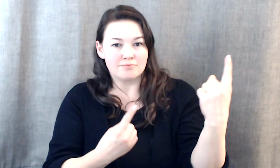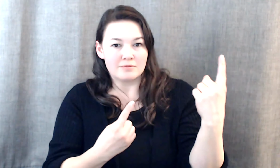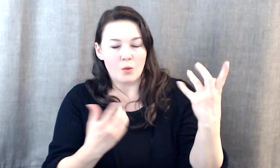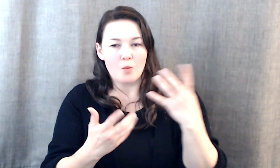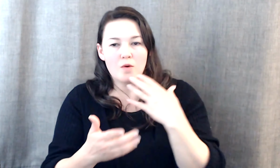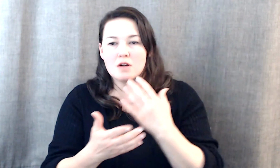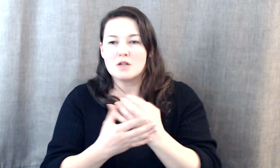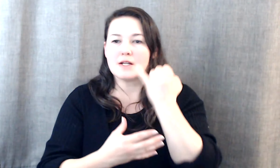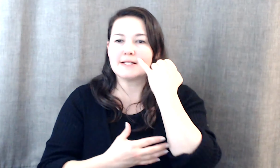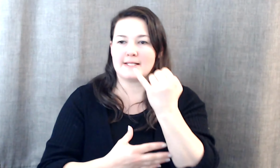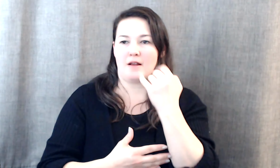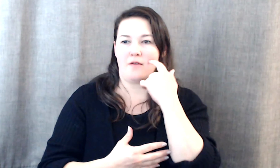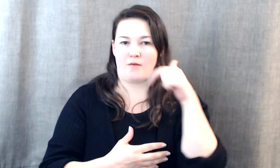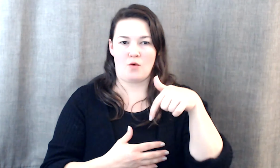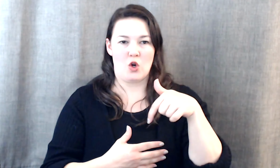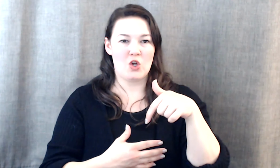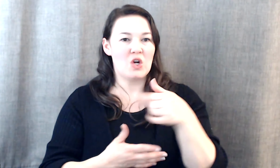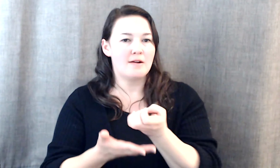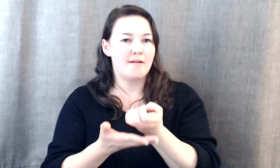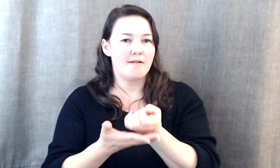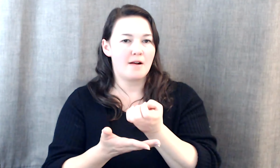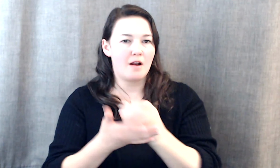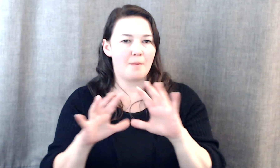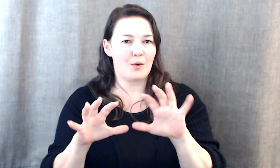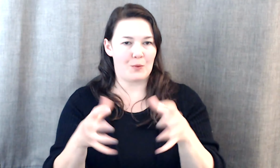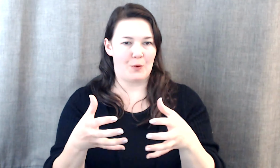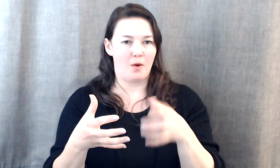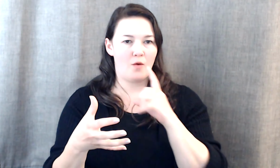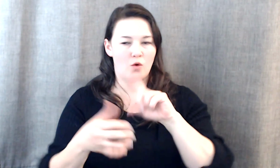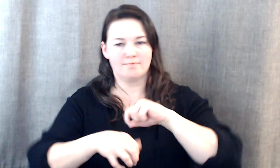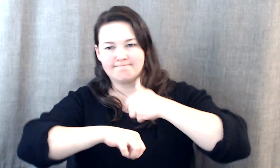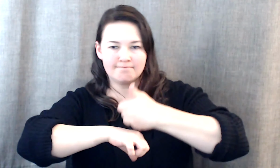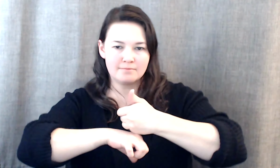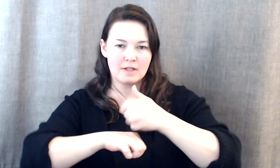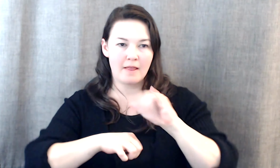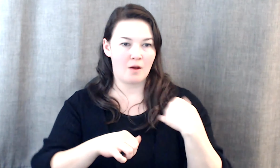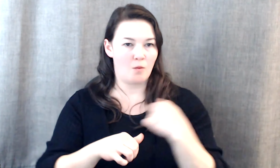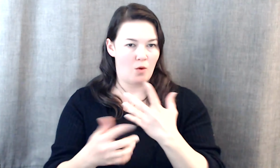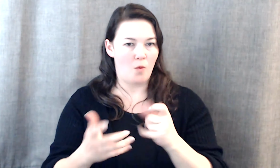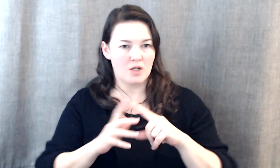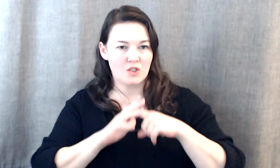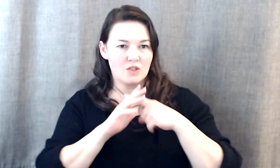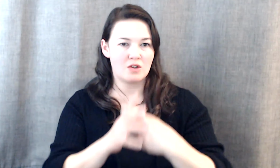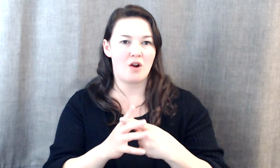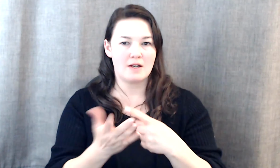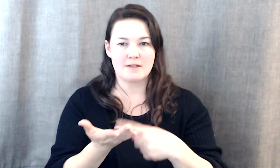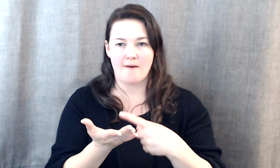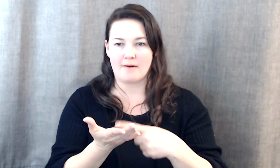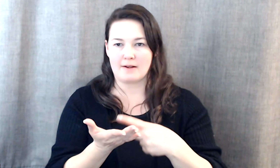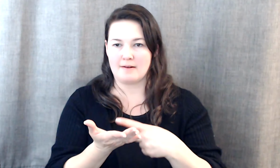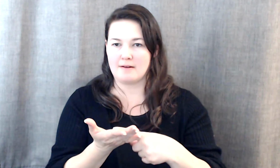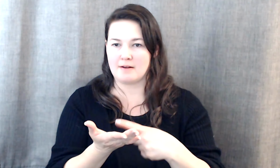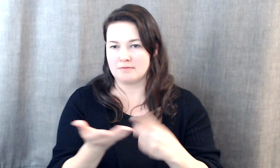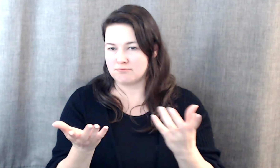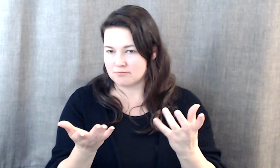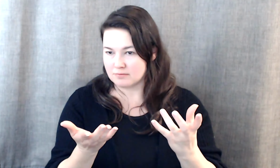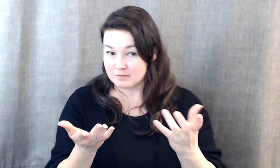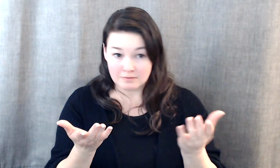idea for this economic group to implement, that we want to start talking through those. So I'll just pause for